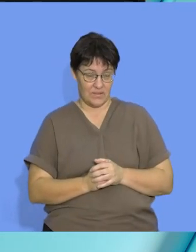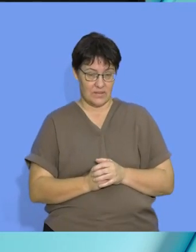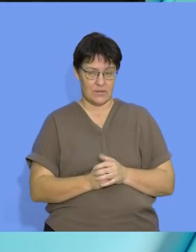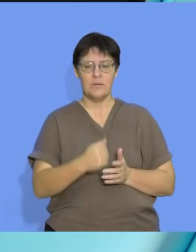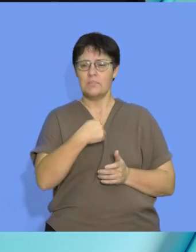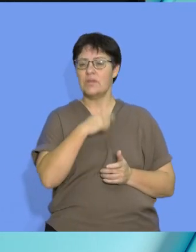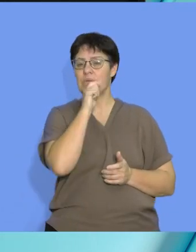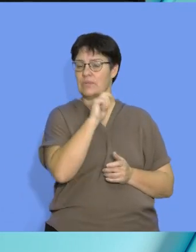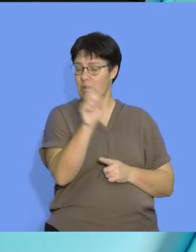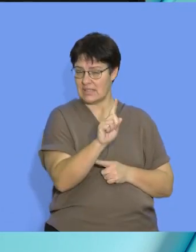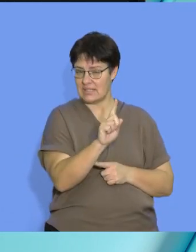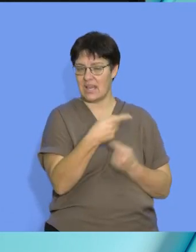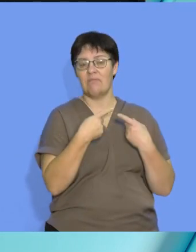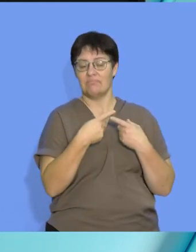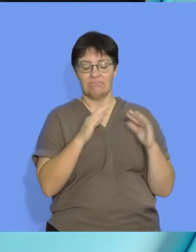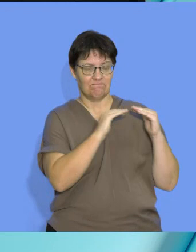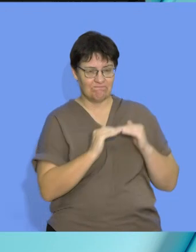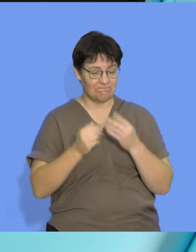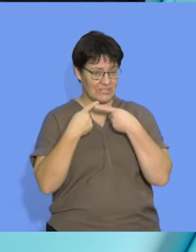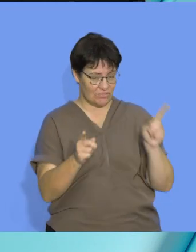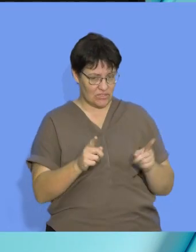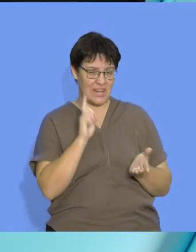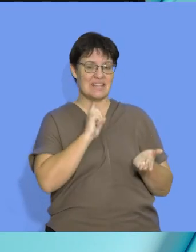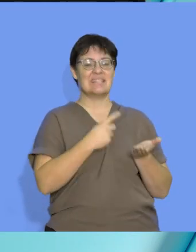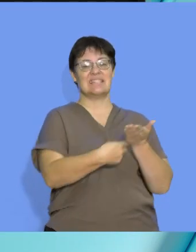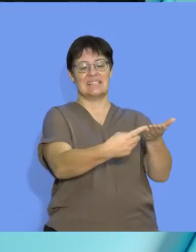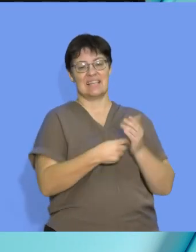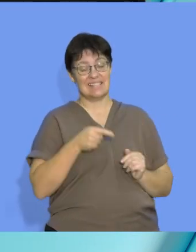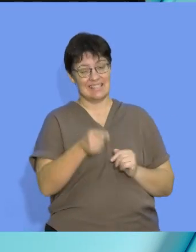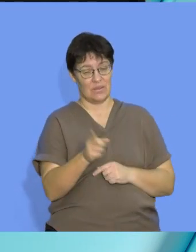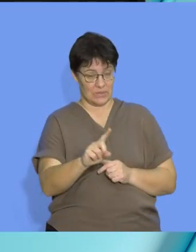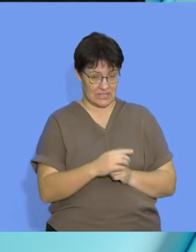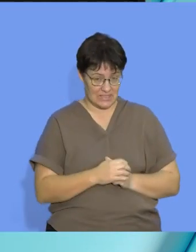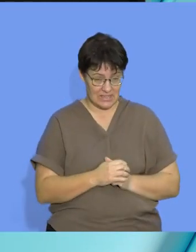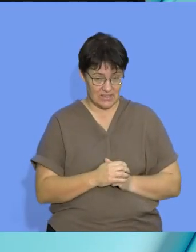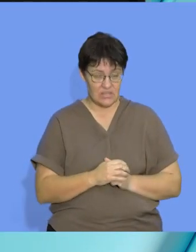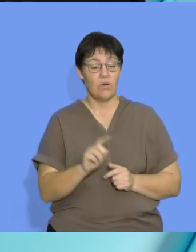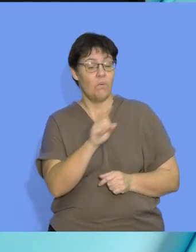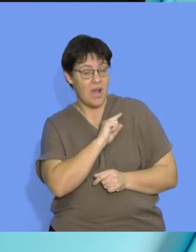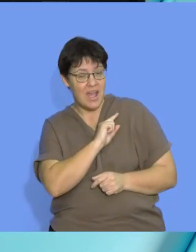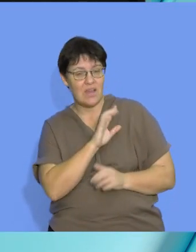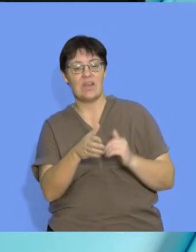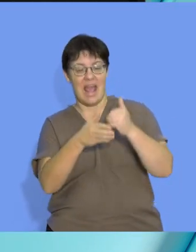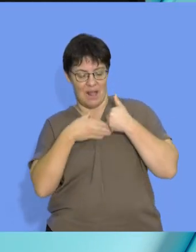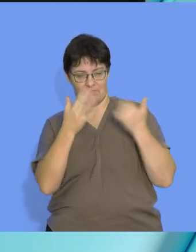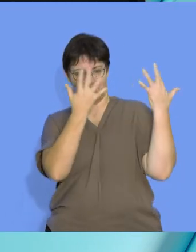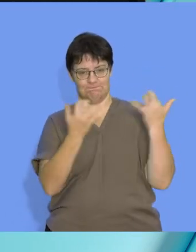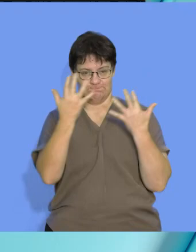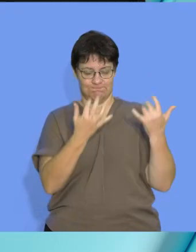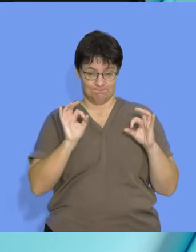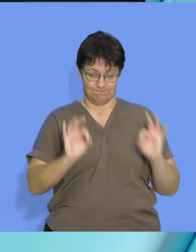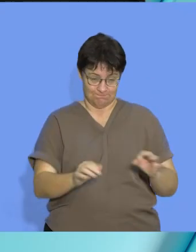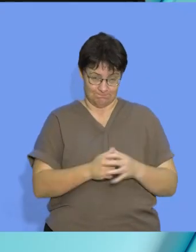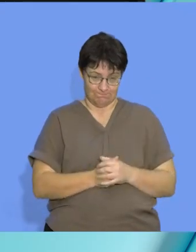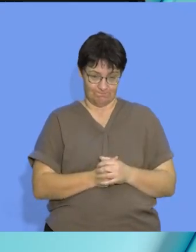use my common difference, and then we're going to discuss what the common difference is now, to help me with further calculations. So let's